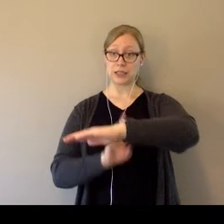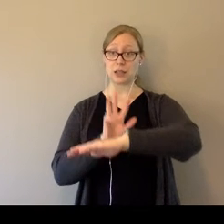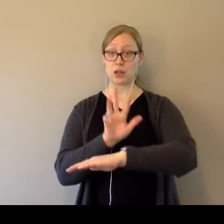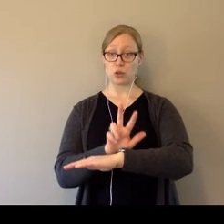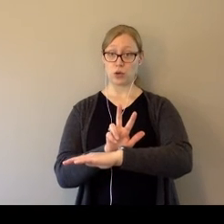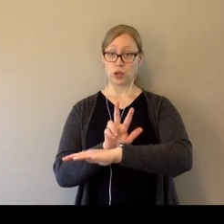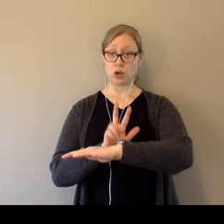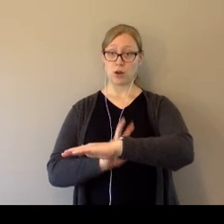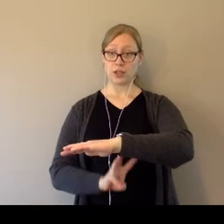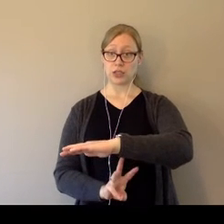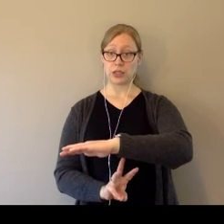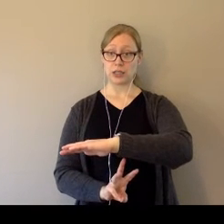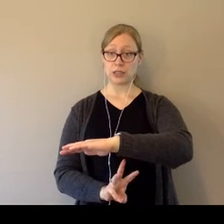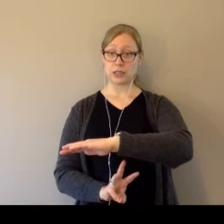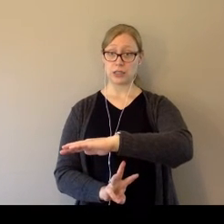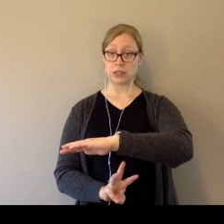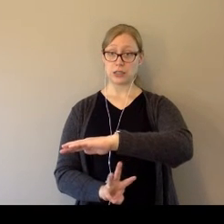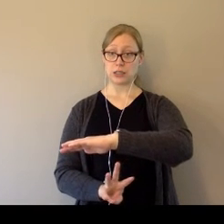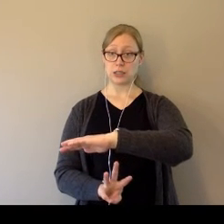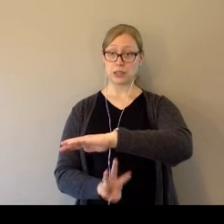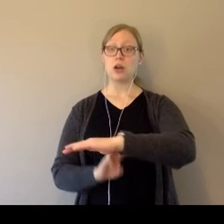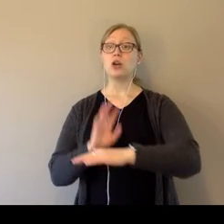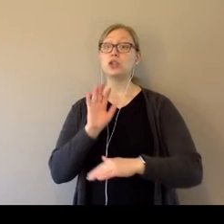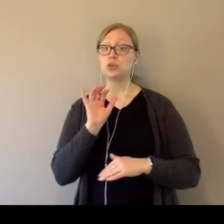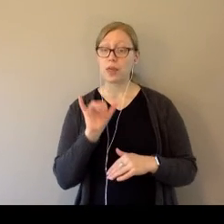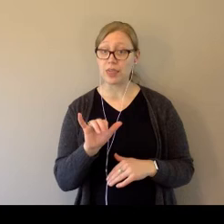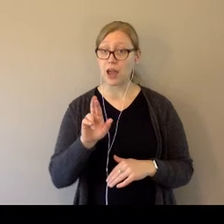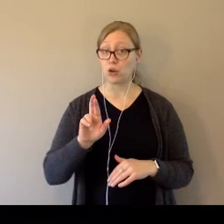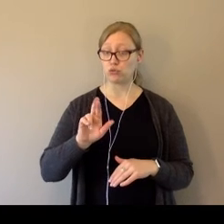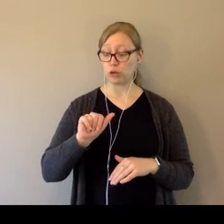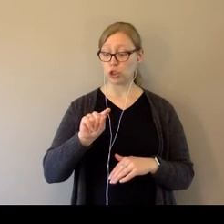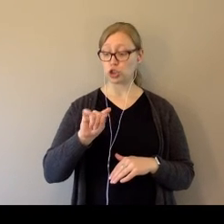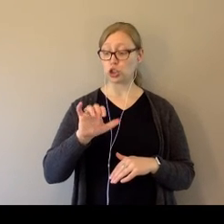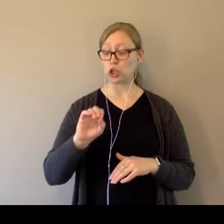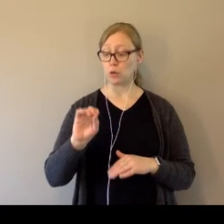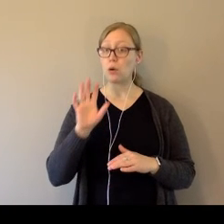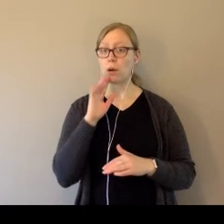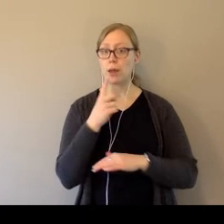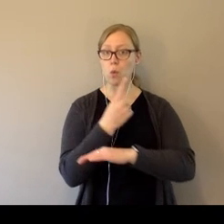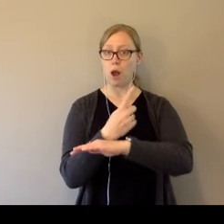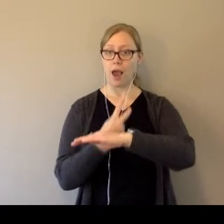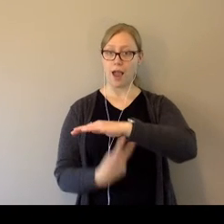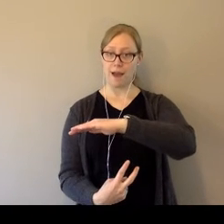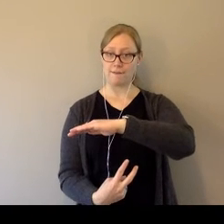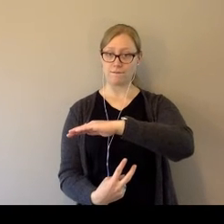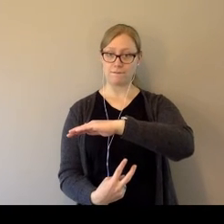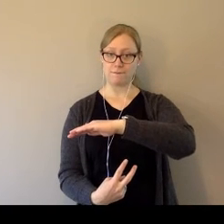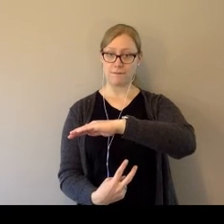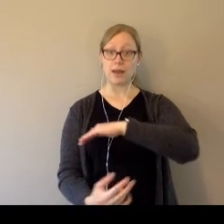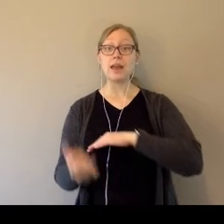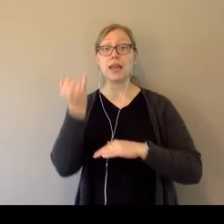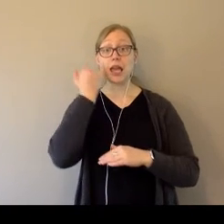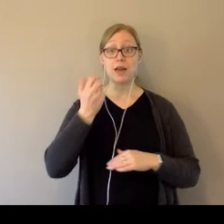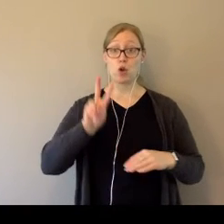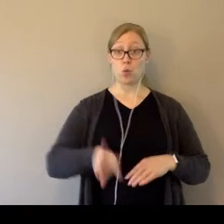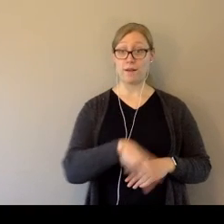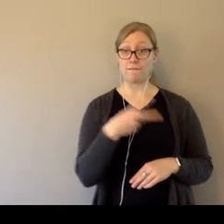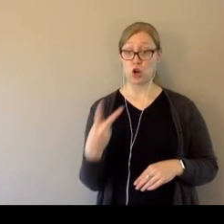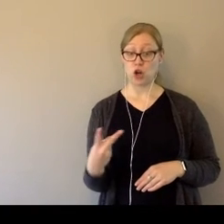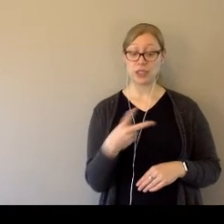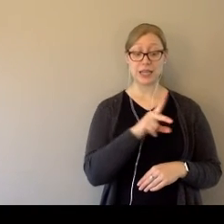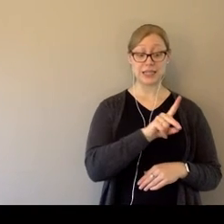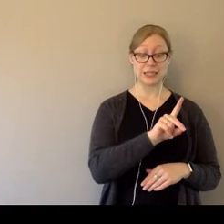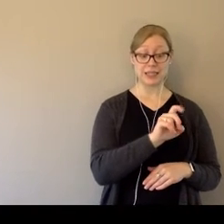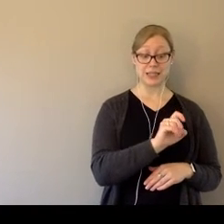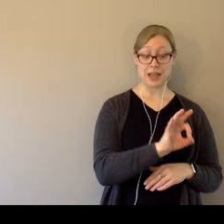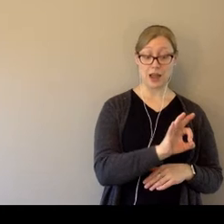ABC to DEF is going to be 1/2. Now, if I talk about going the other way from DEF to ABC, then I could say, well,